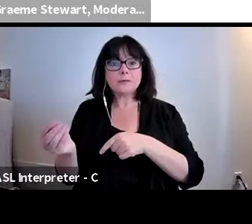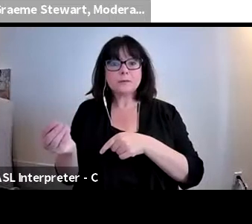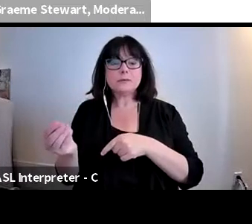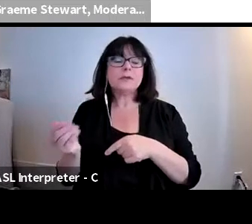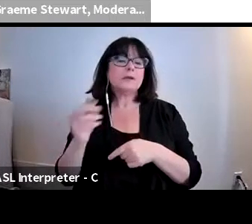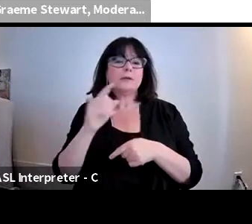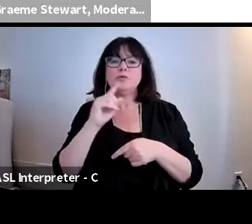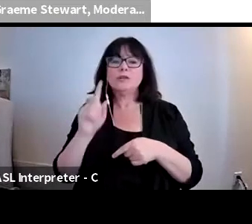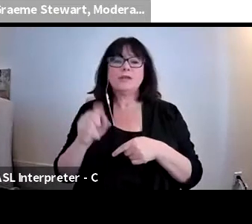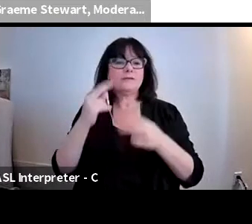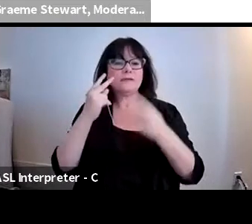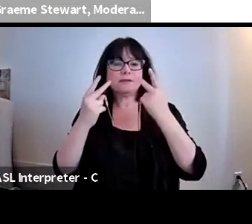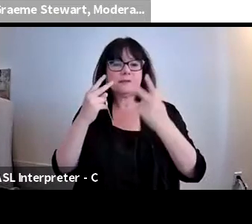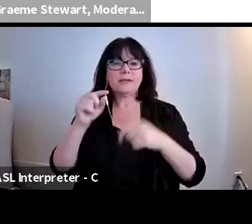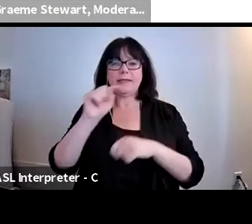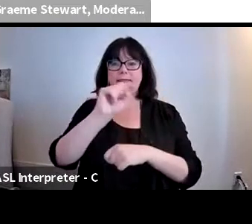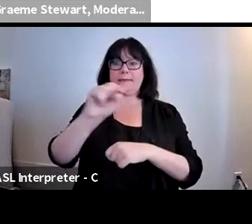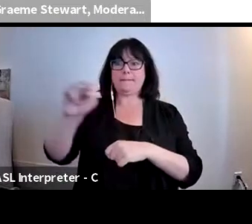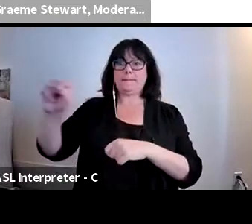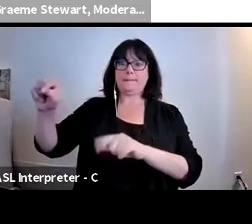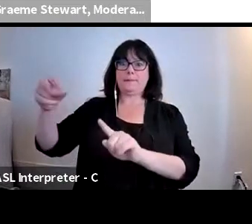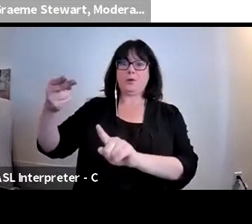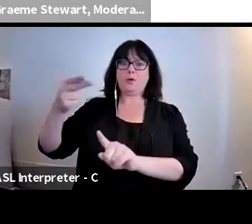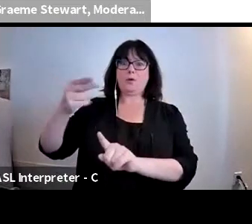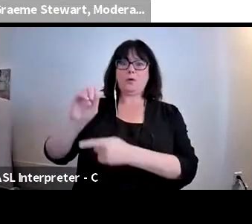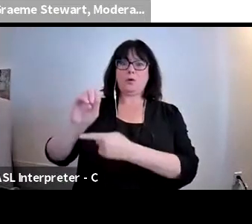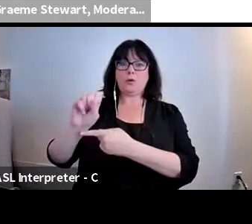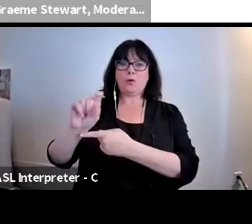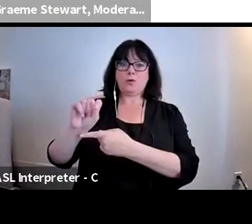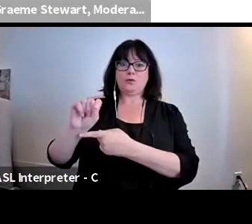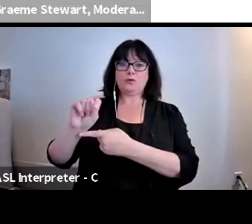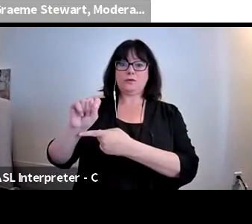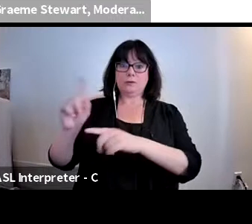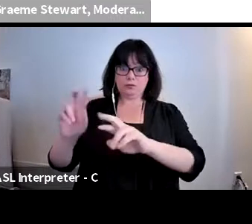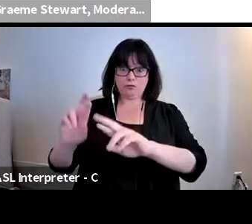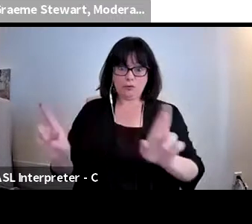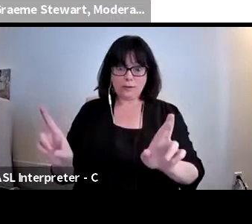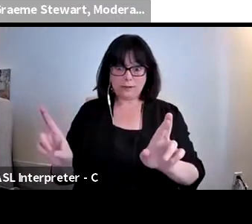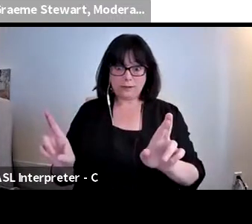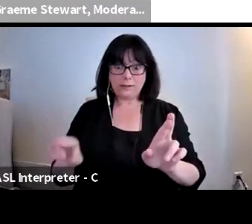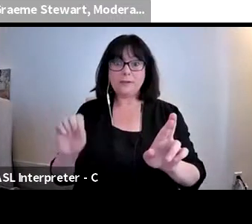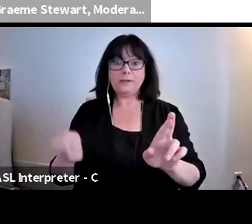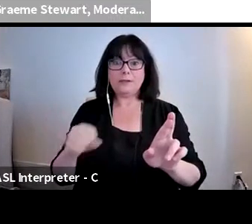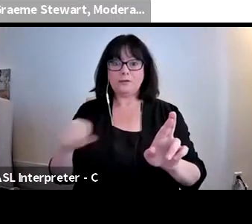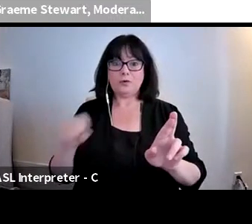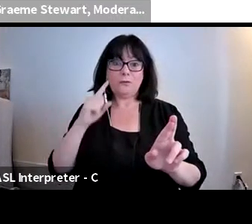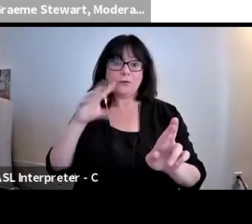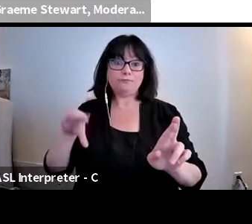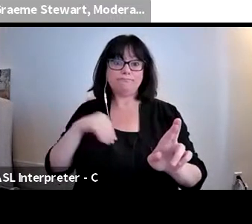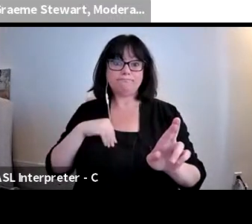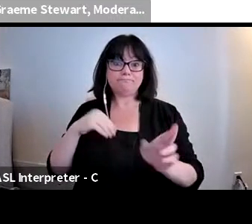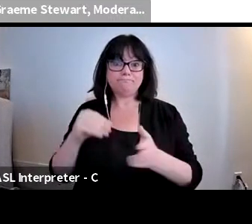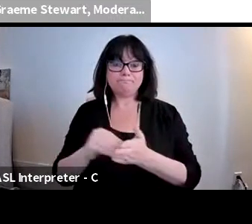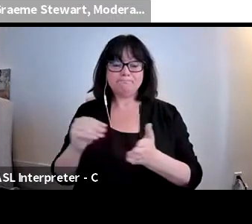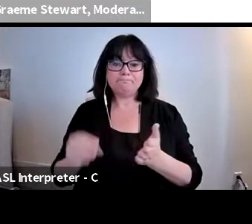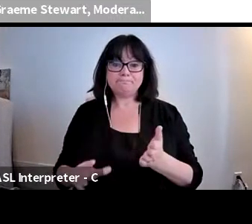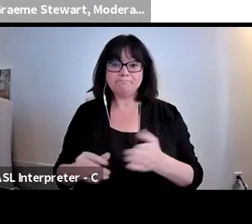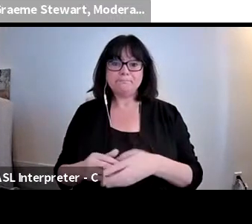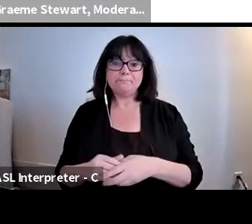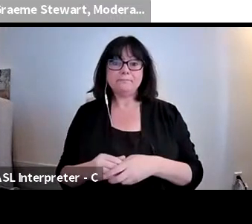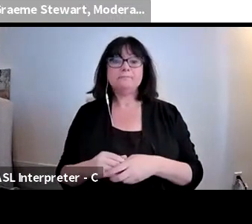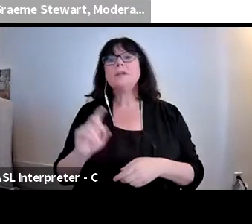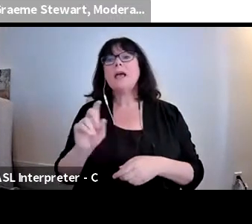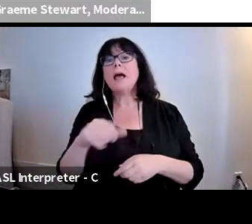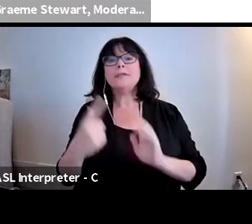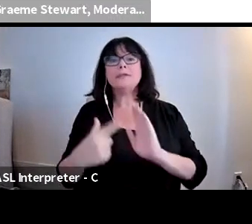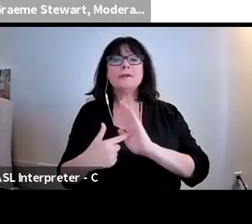partner's readiness to have those students there. So that will vary from sector to sector. As you know, for instance, the public schools are